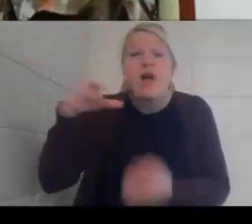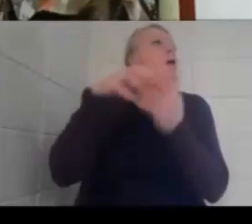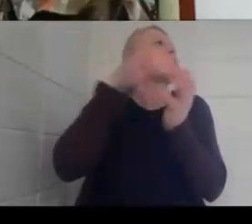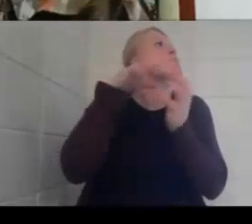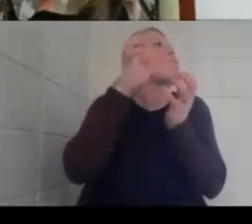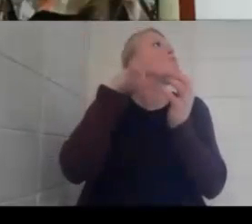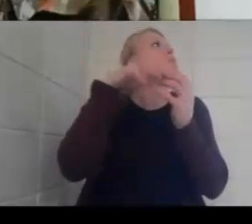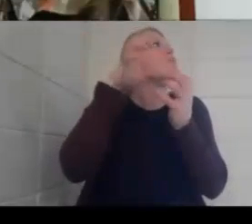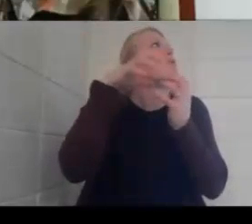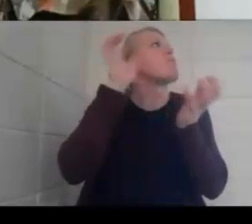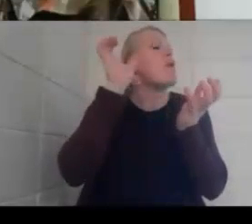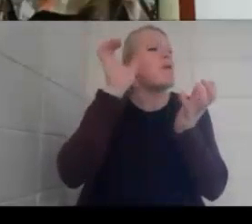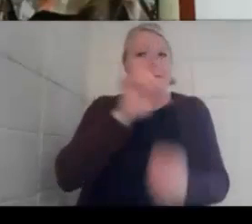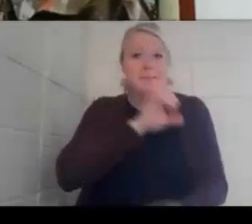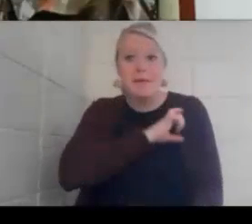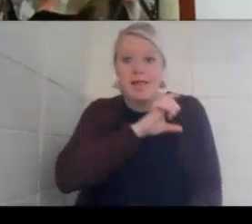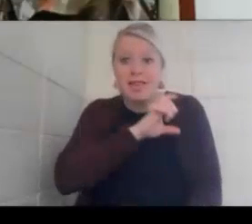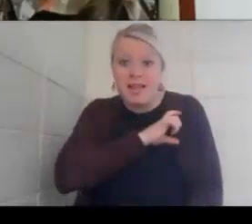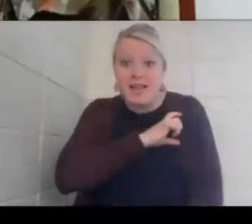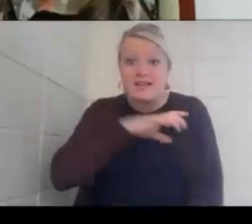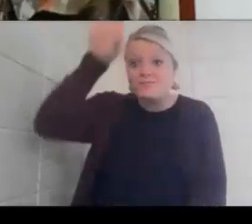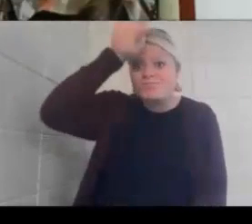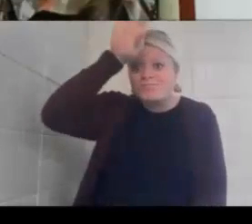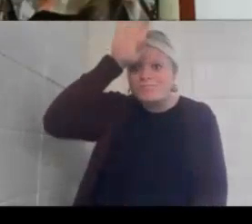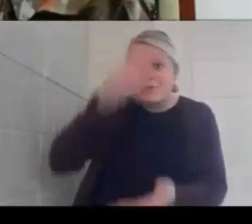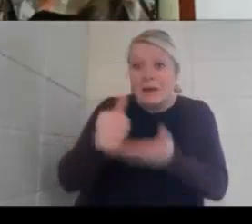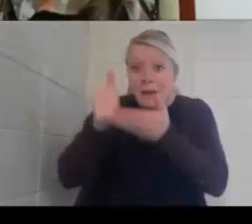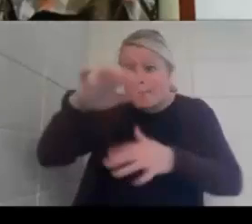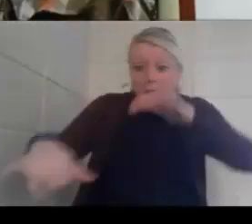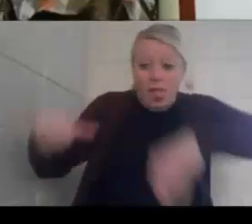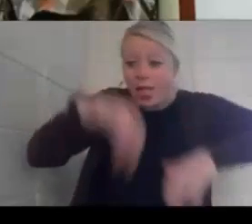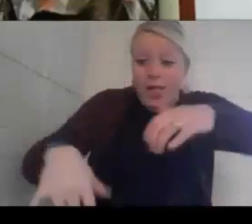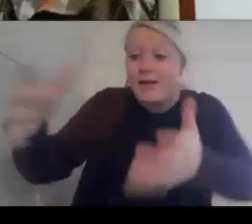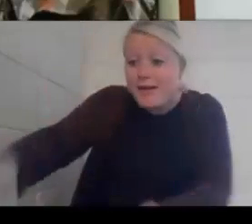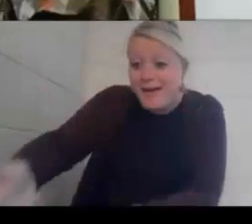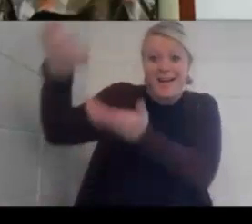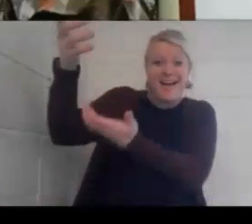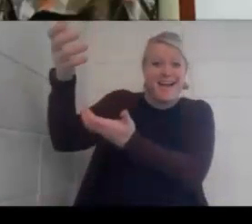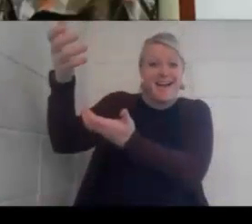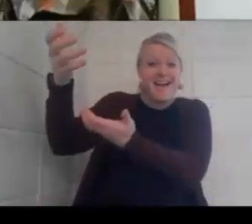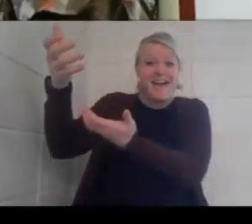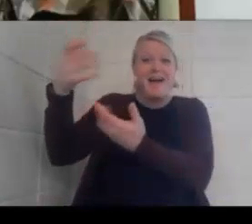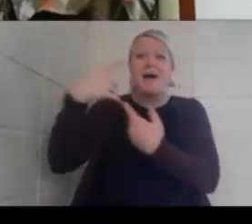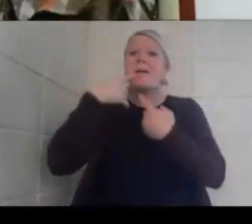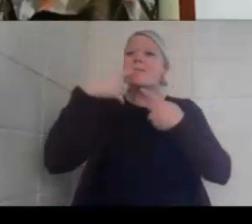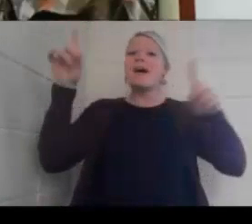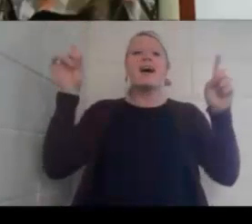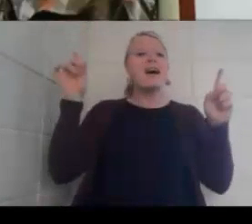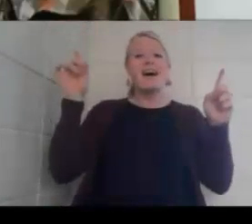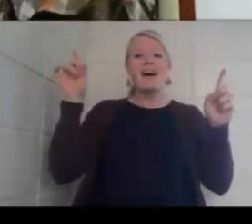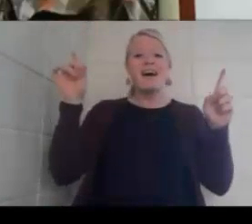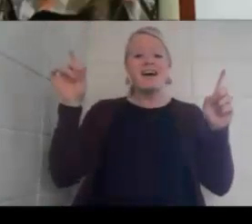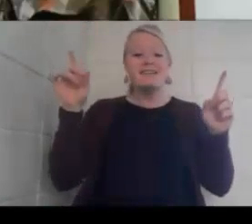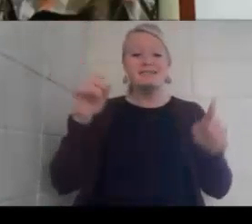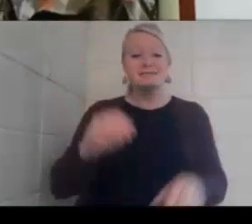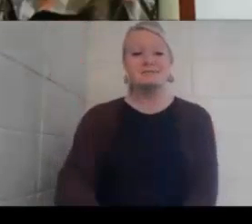the boy or girl. And when they find them, they can bark, and the police officer or firefighter can come dig them